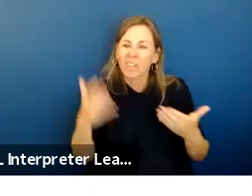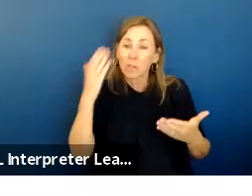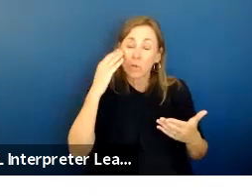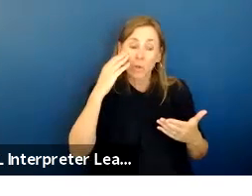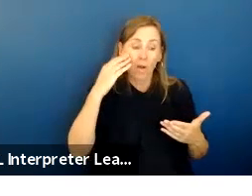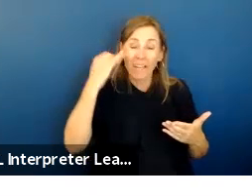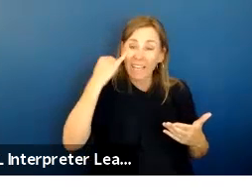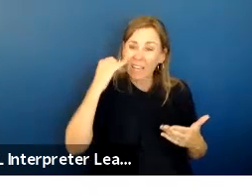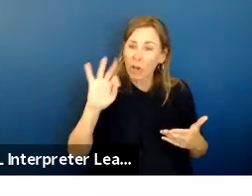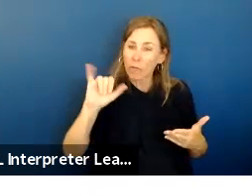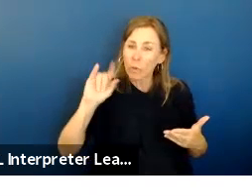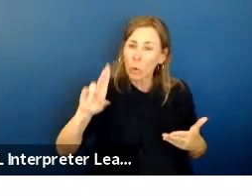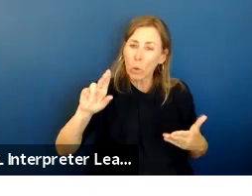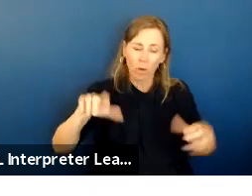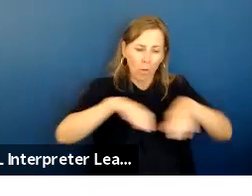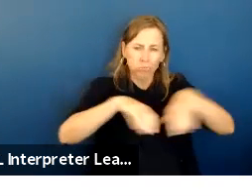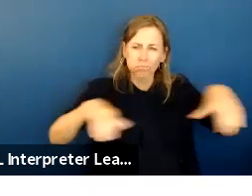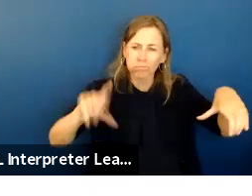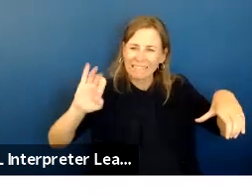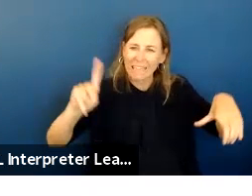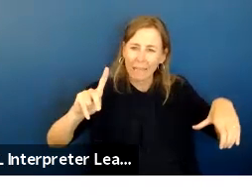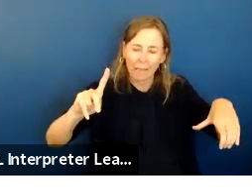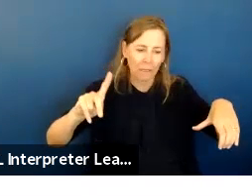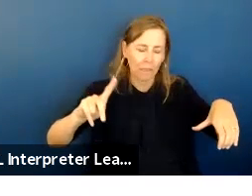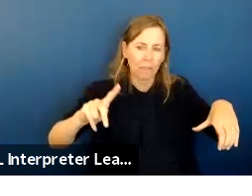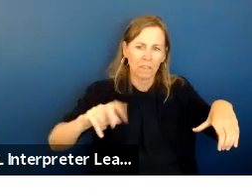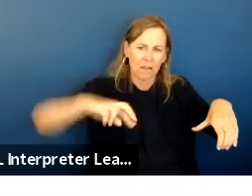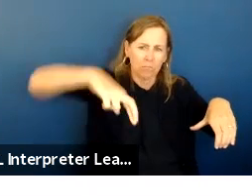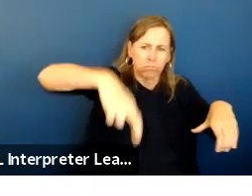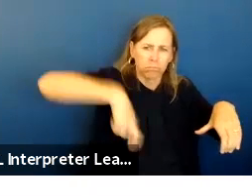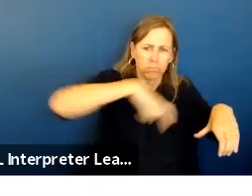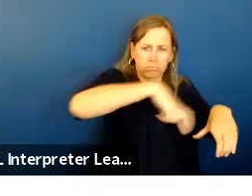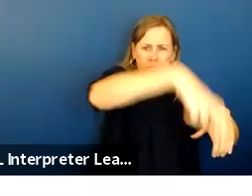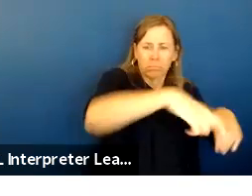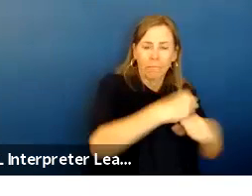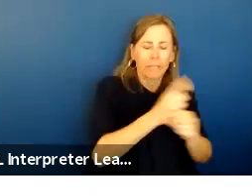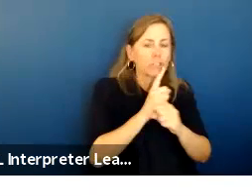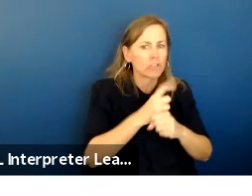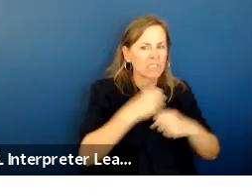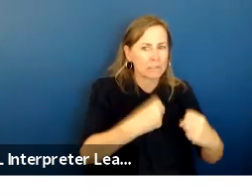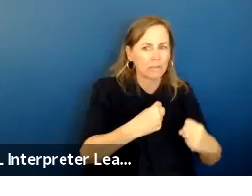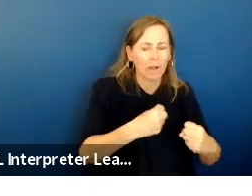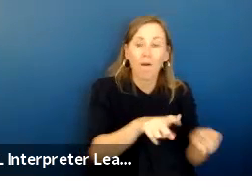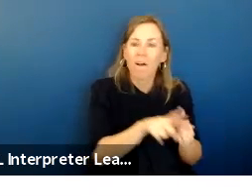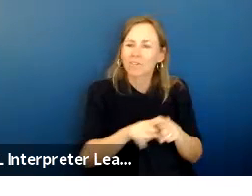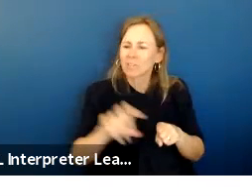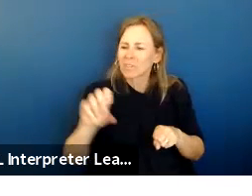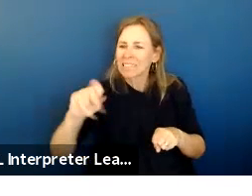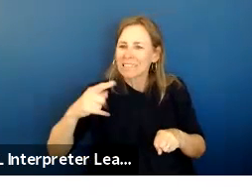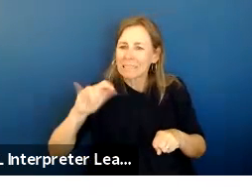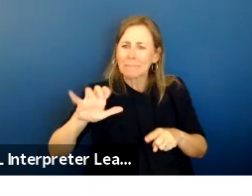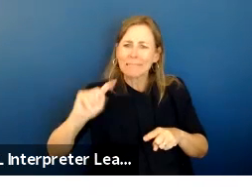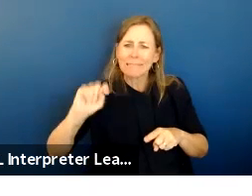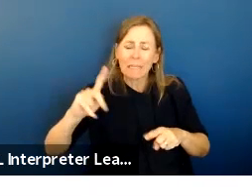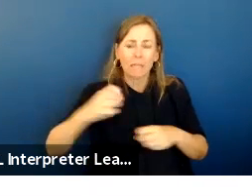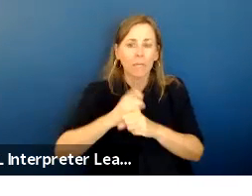power, and install drain plugs and backflow valves to prevent floodwaters from entering drains and into your house.